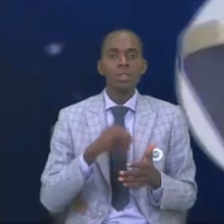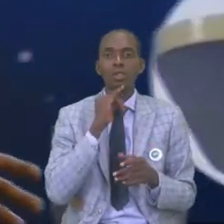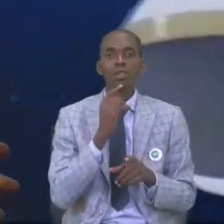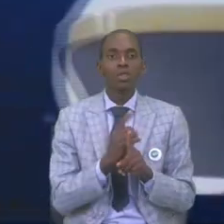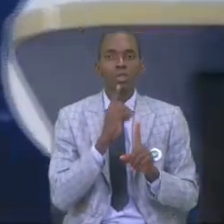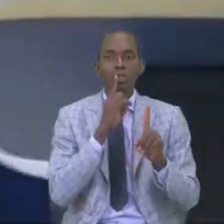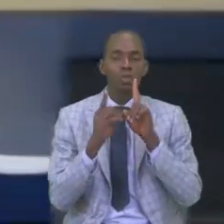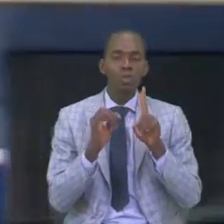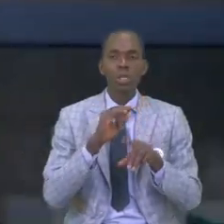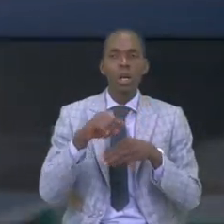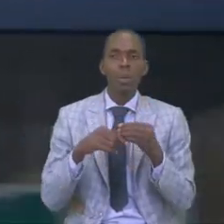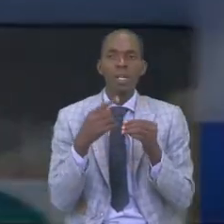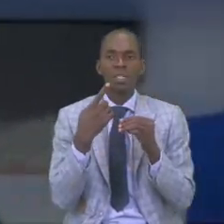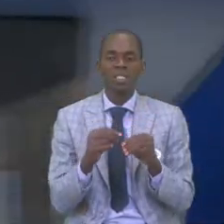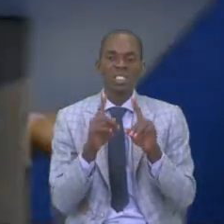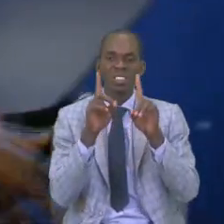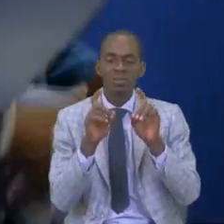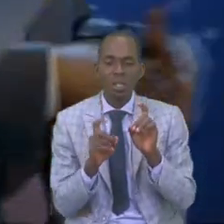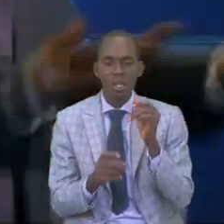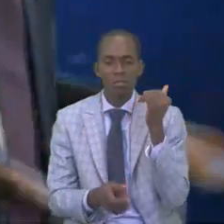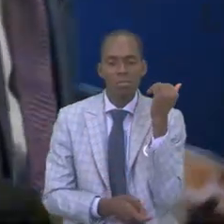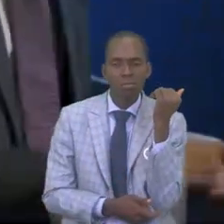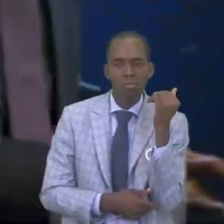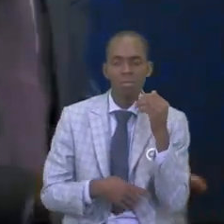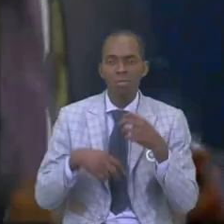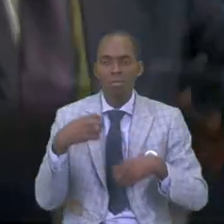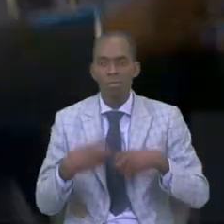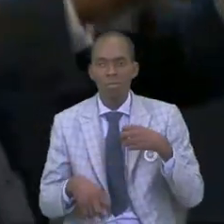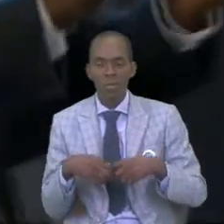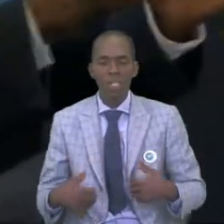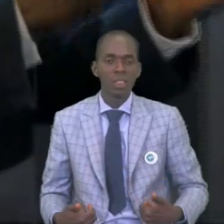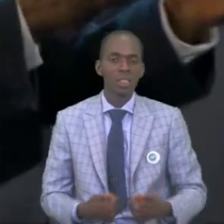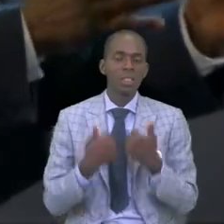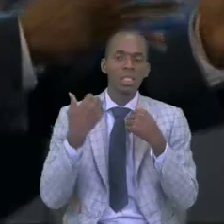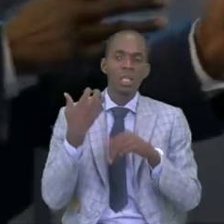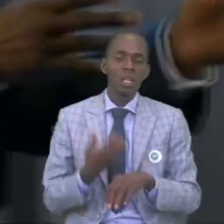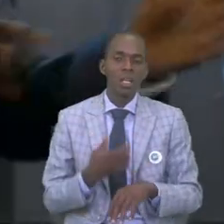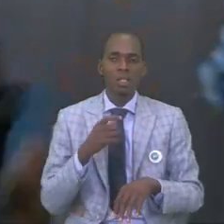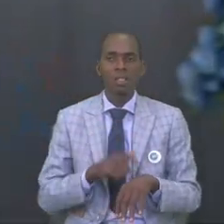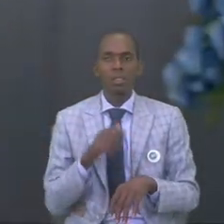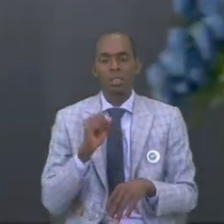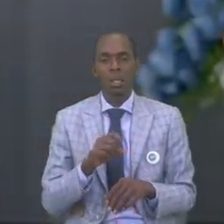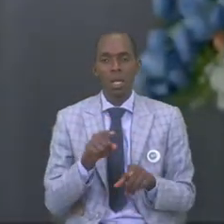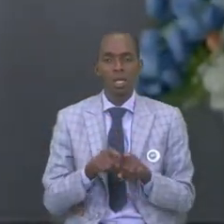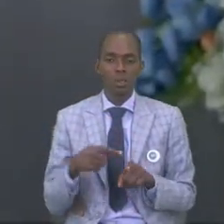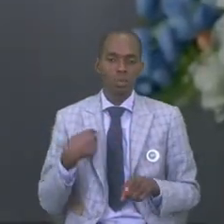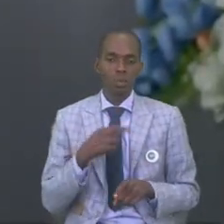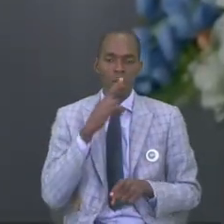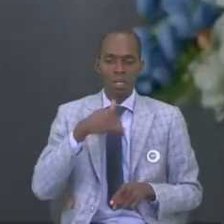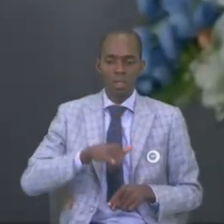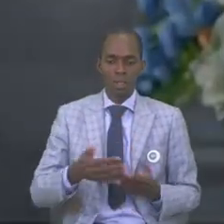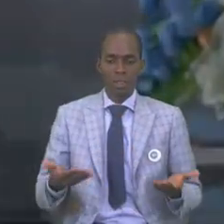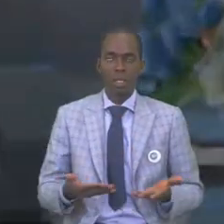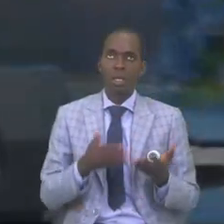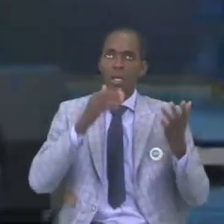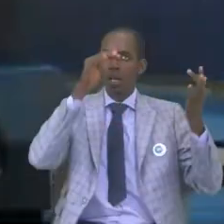about the trials, the temptations, the difficulties, the challenges we have while we're still here waiting for the